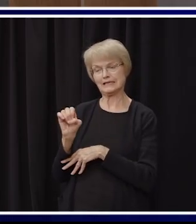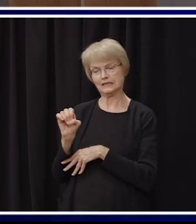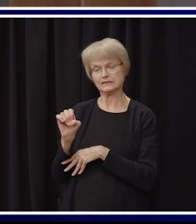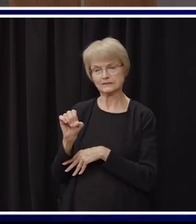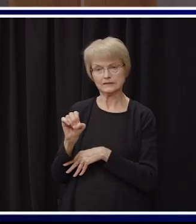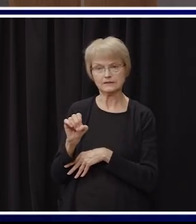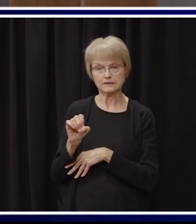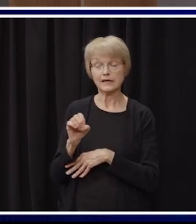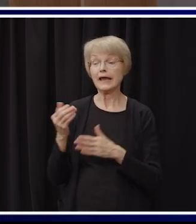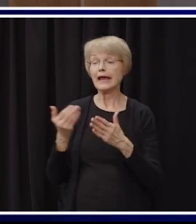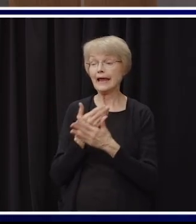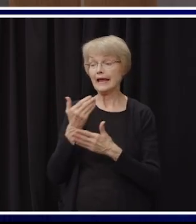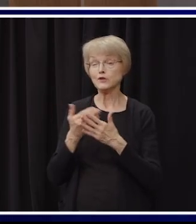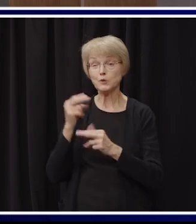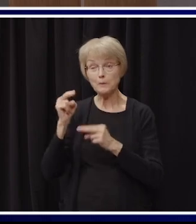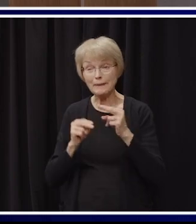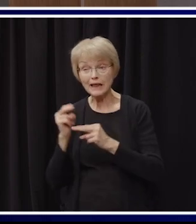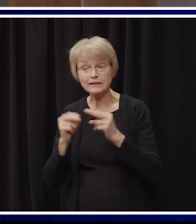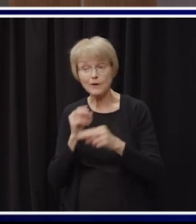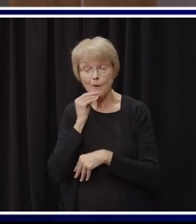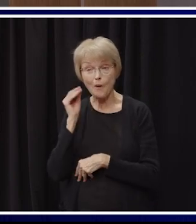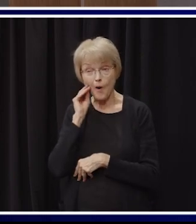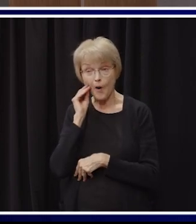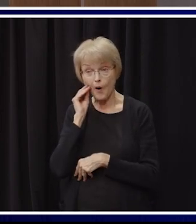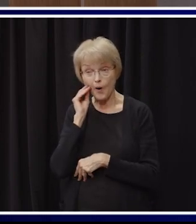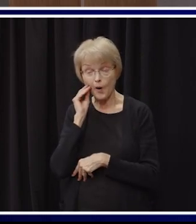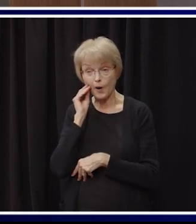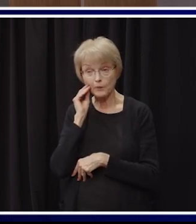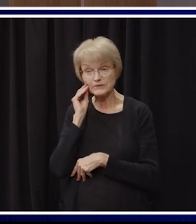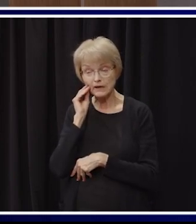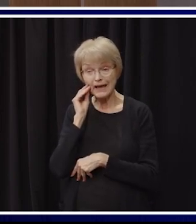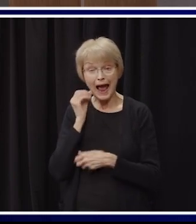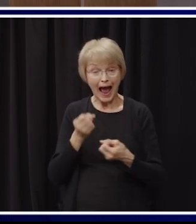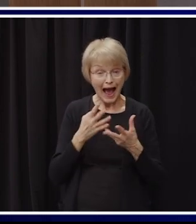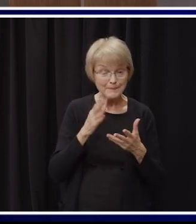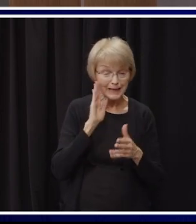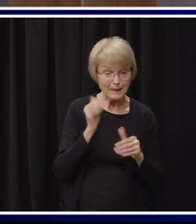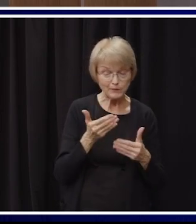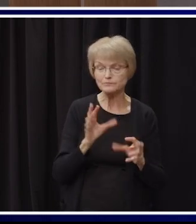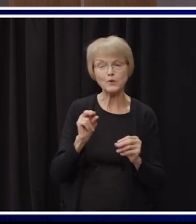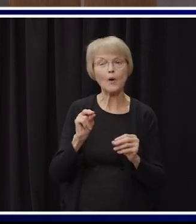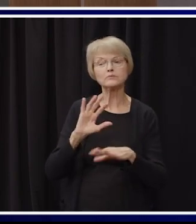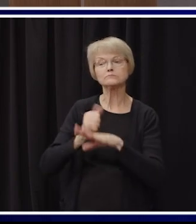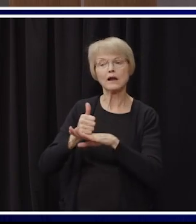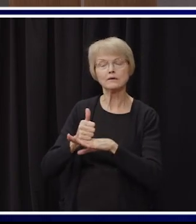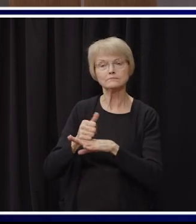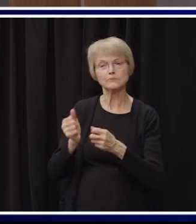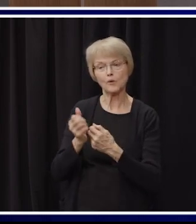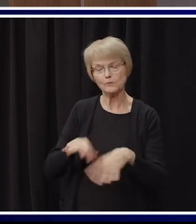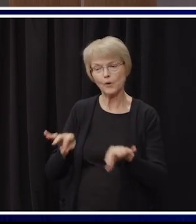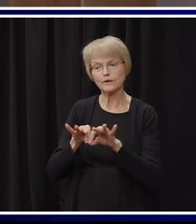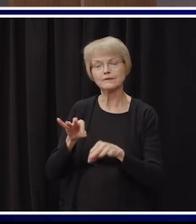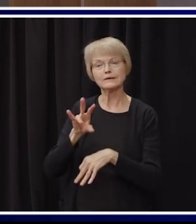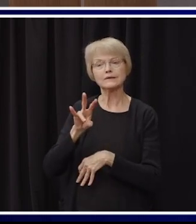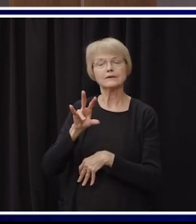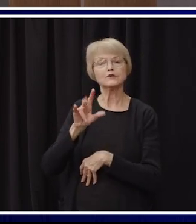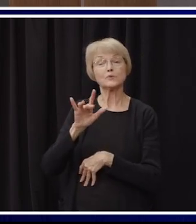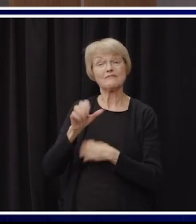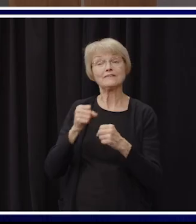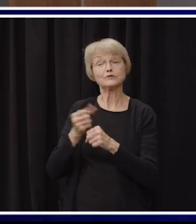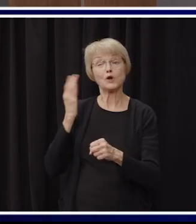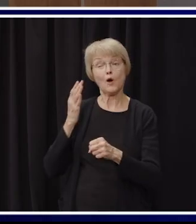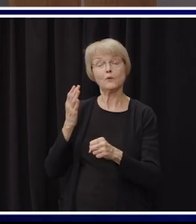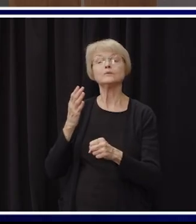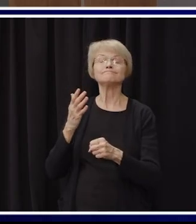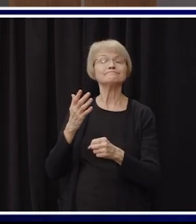floor plans are changing from count to configuration. 20 years ago, about 75% of buyers wanted 4 bedrooms,